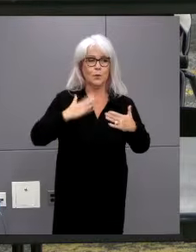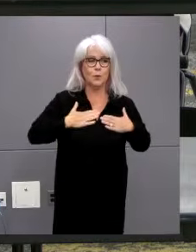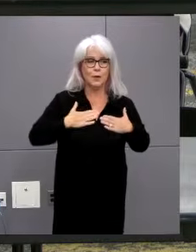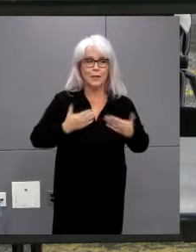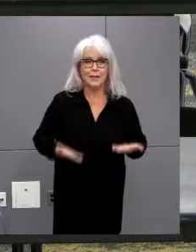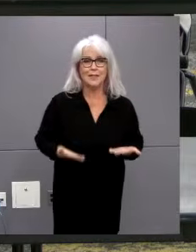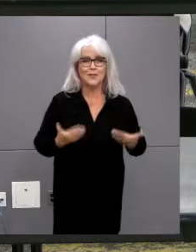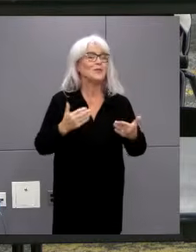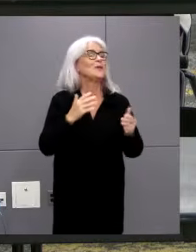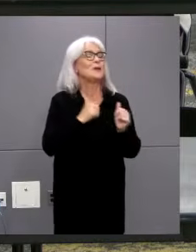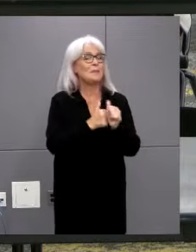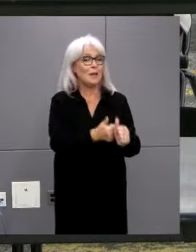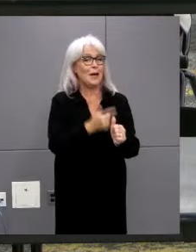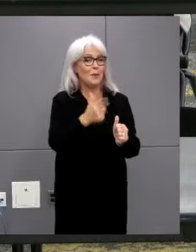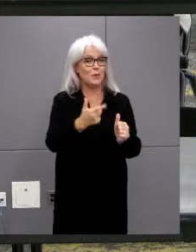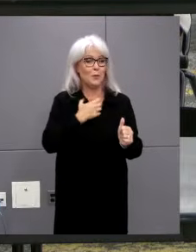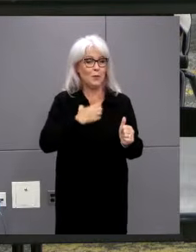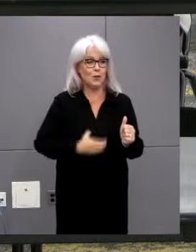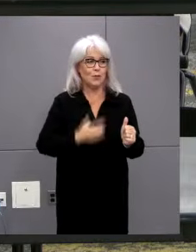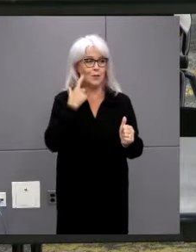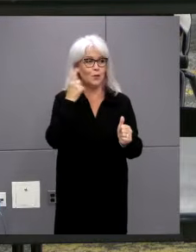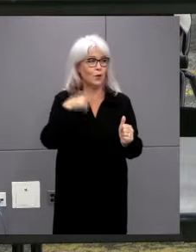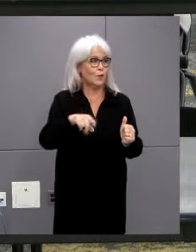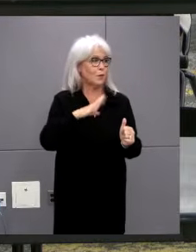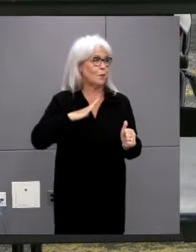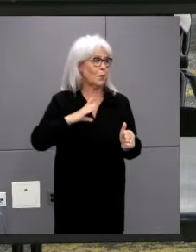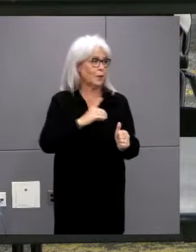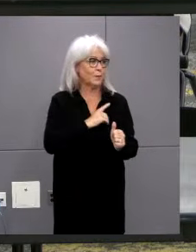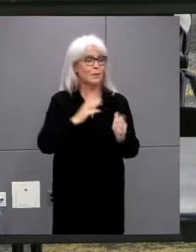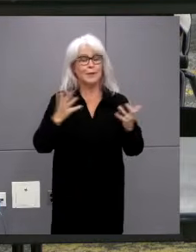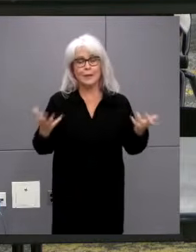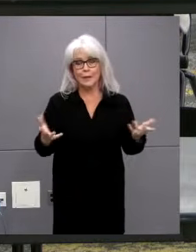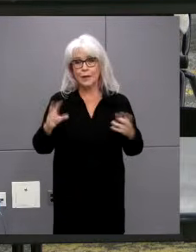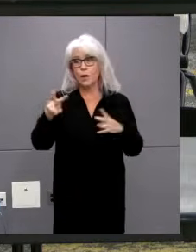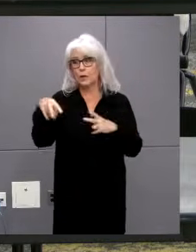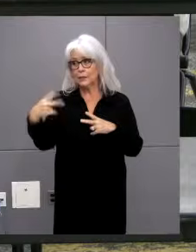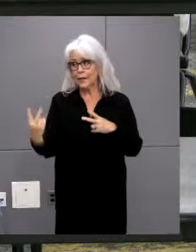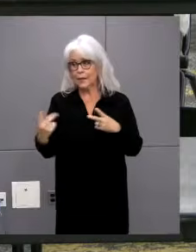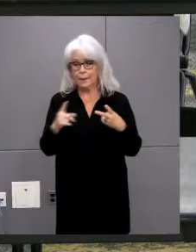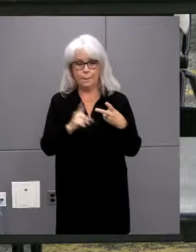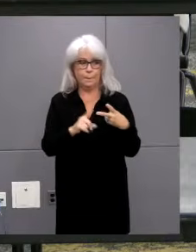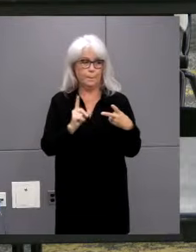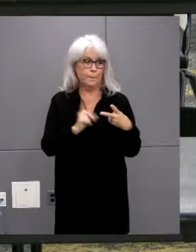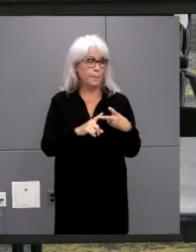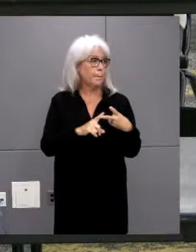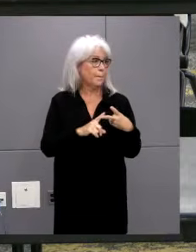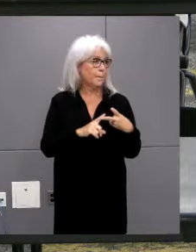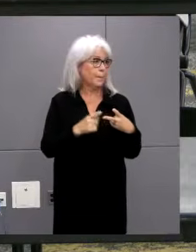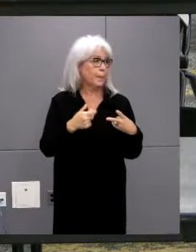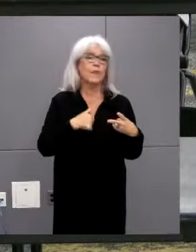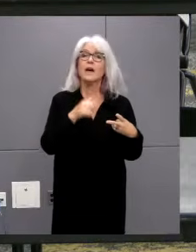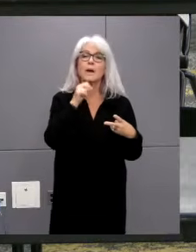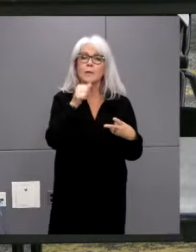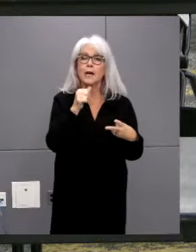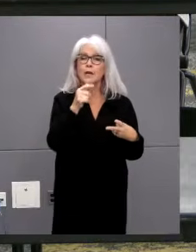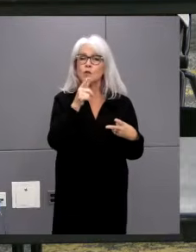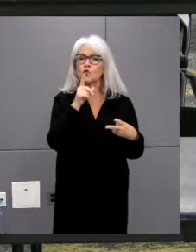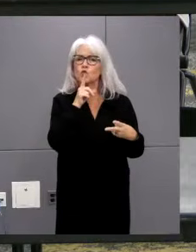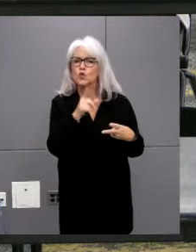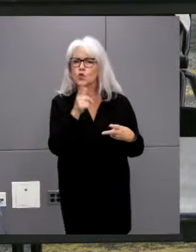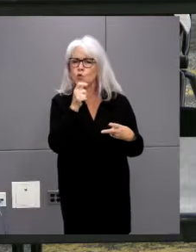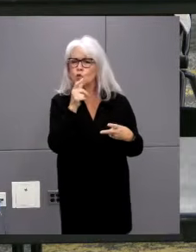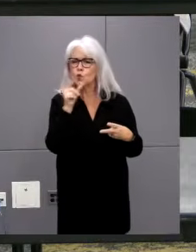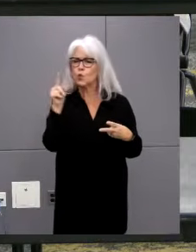wishes of that board. So that's refreshing. Secondly, I'm not sure who the one or